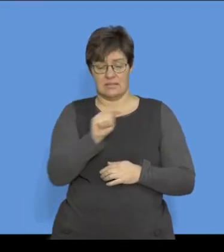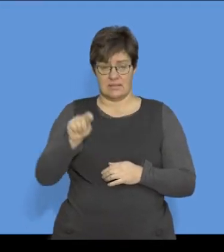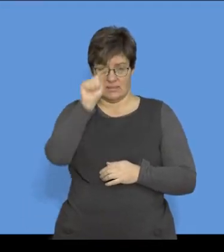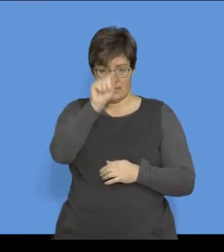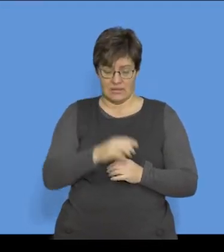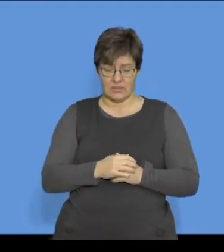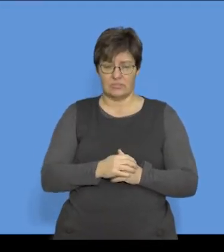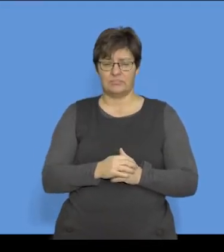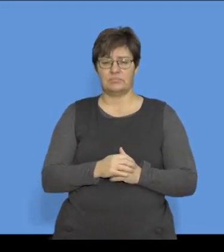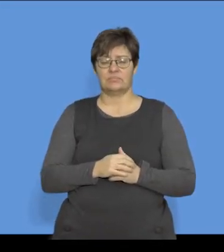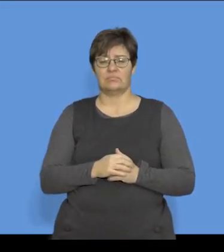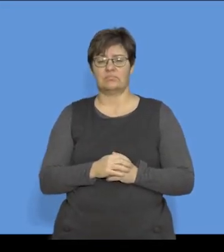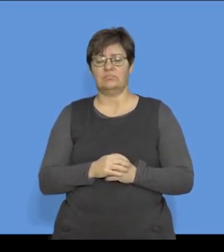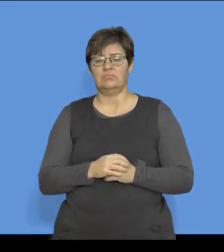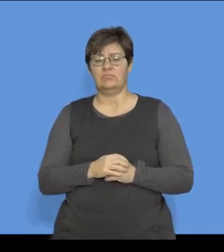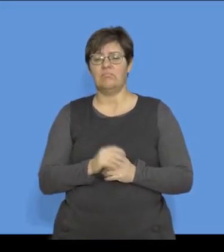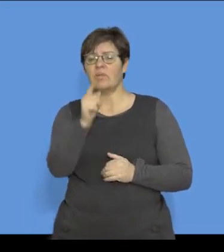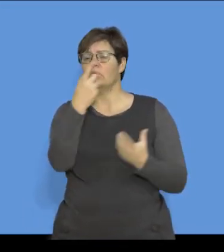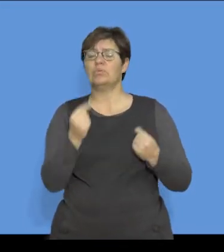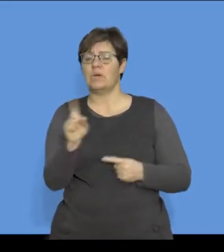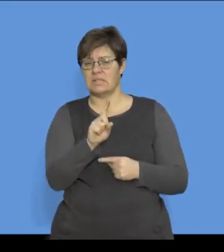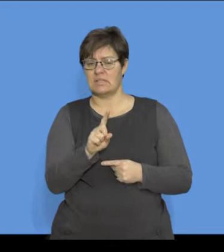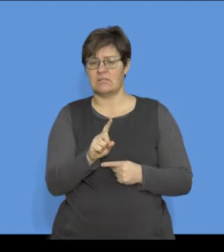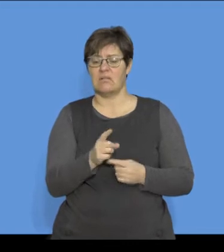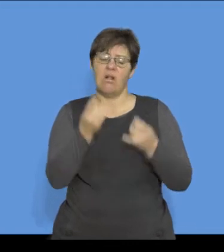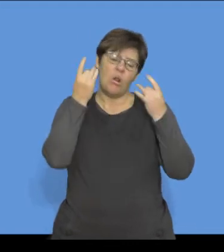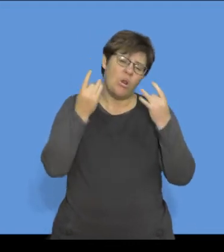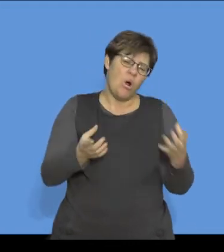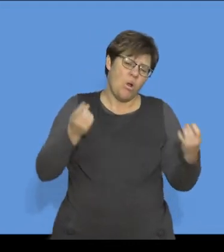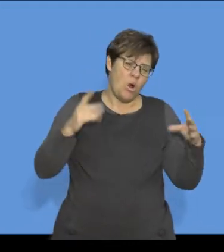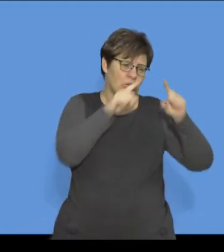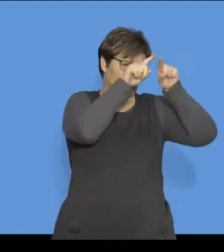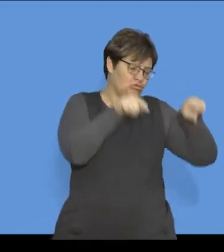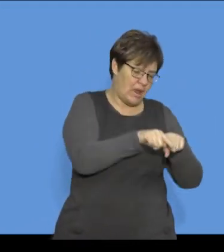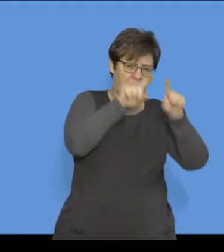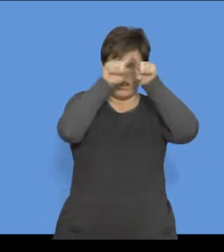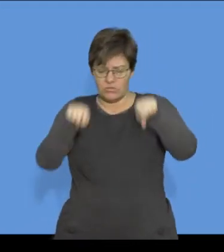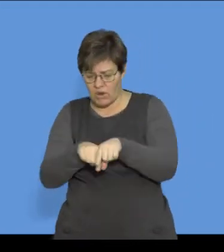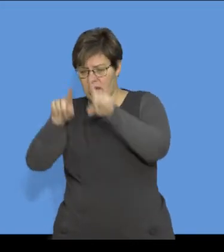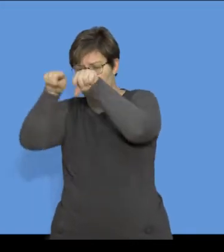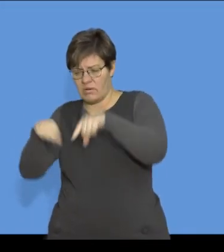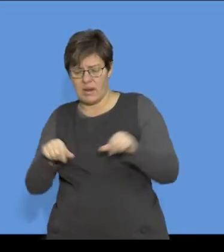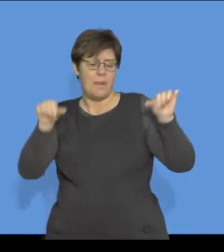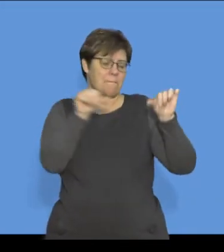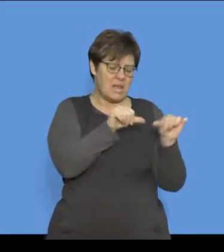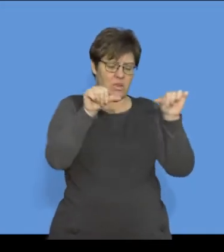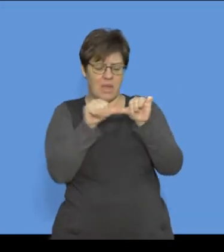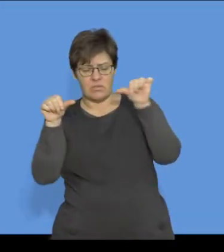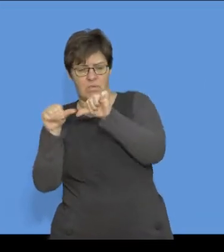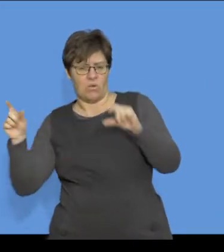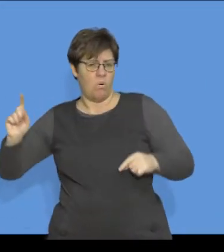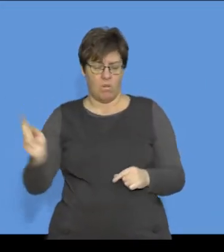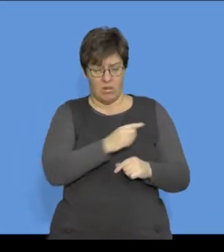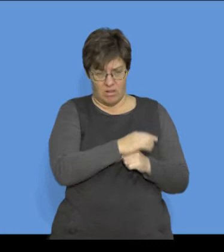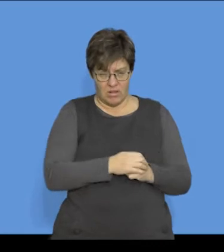would then do is you would draw lots and lots of triangles and measure the angles. Now,